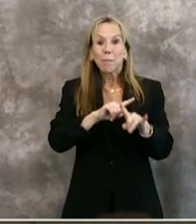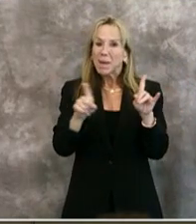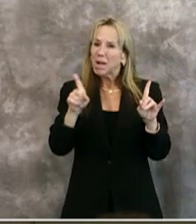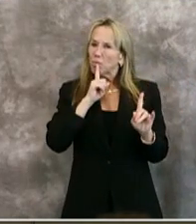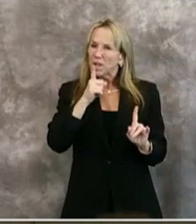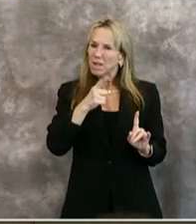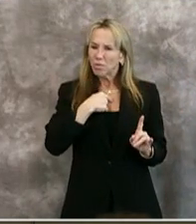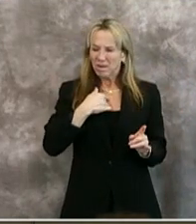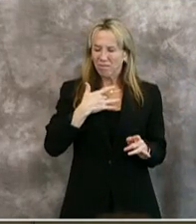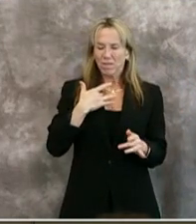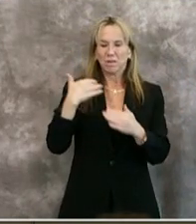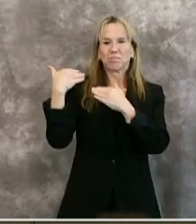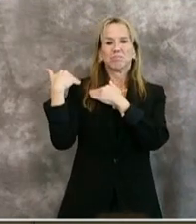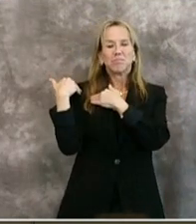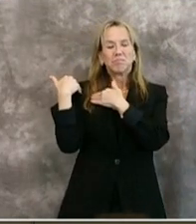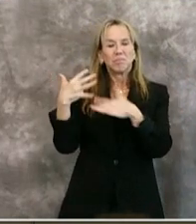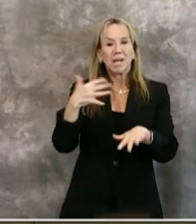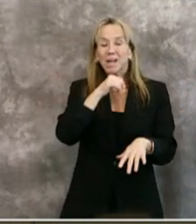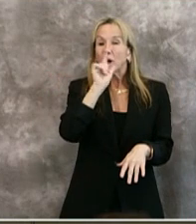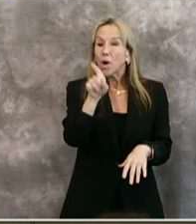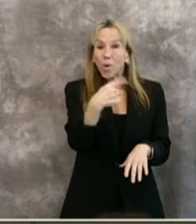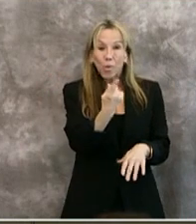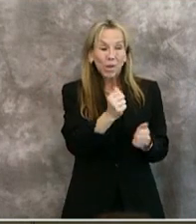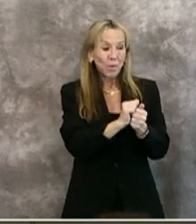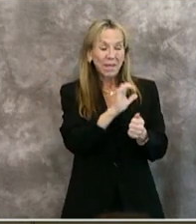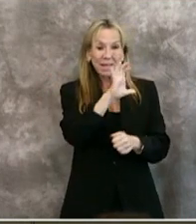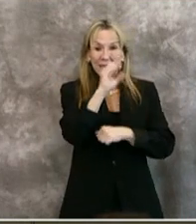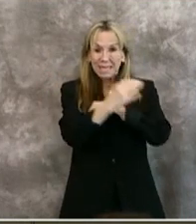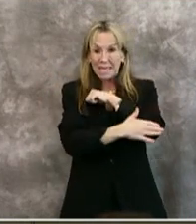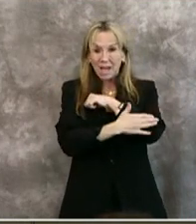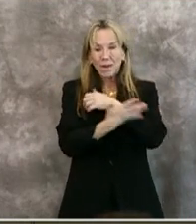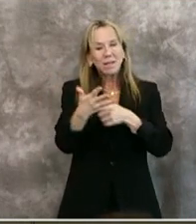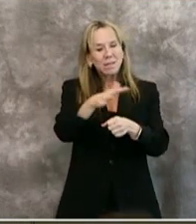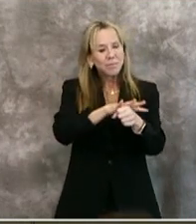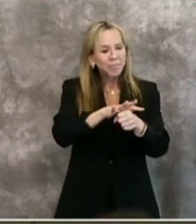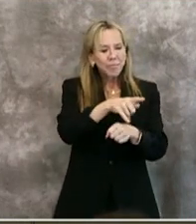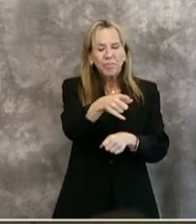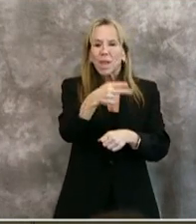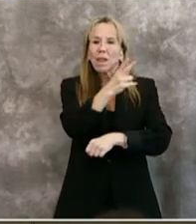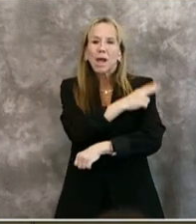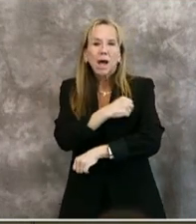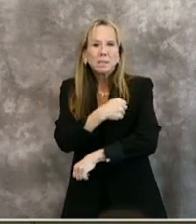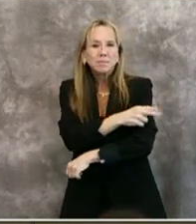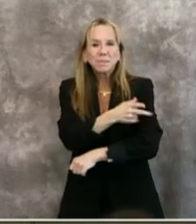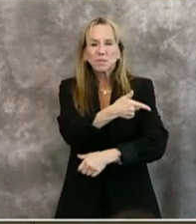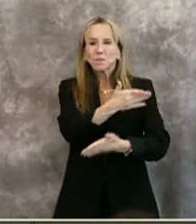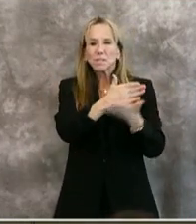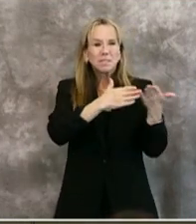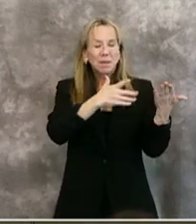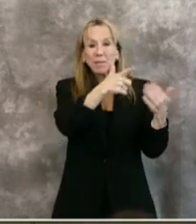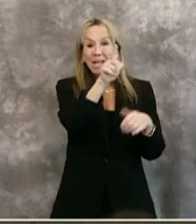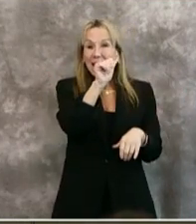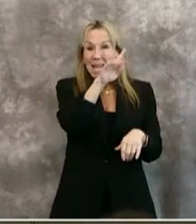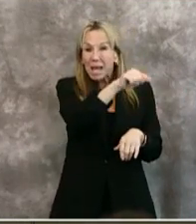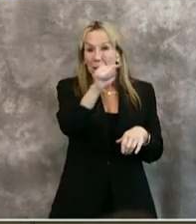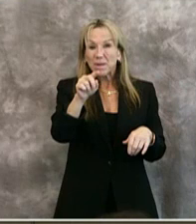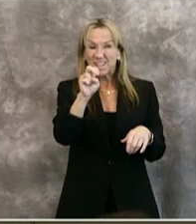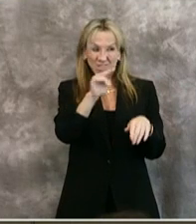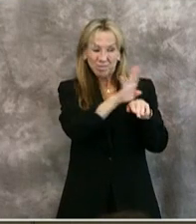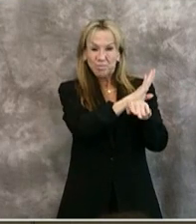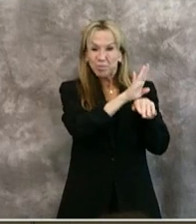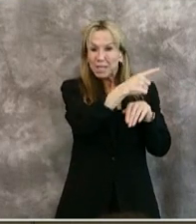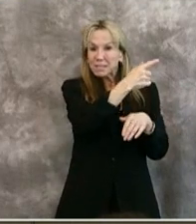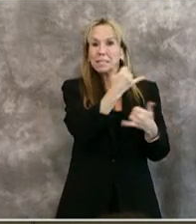the counties. Our partners, our local hospitals and community clinics, even some of the commercial labs are experiencing